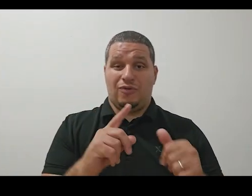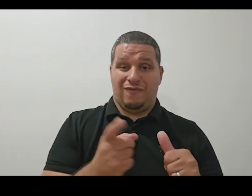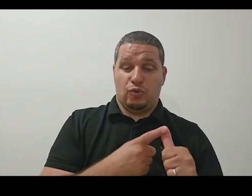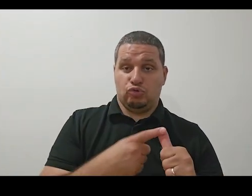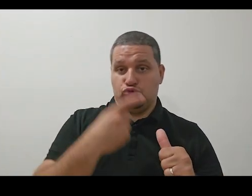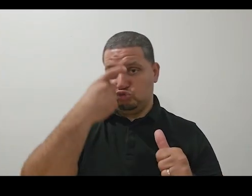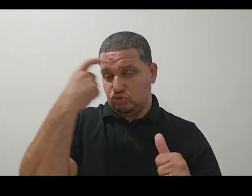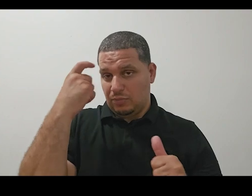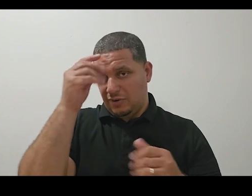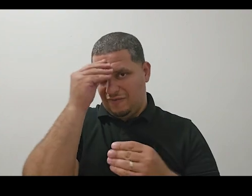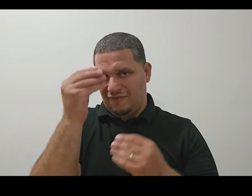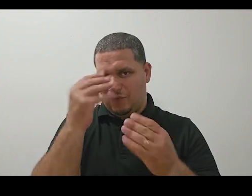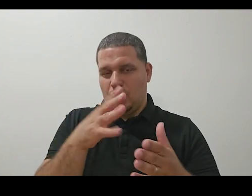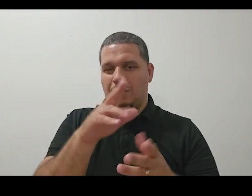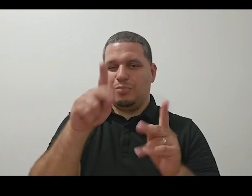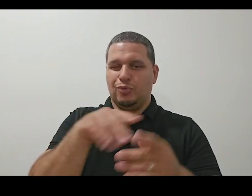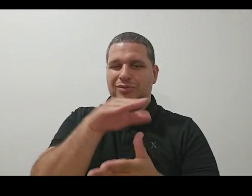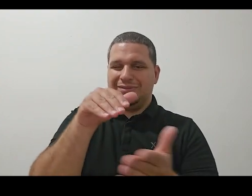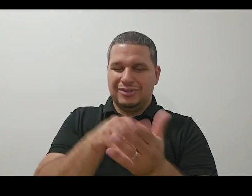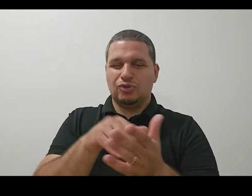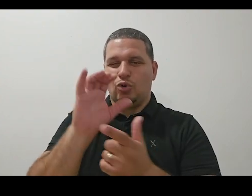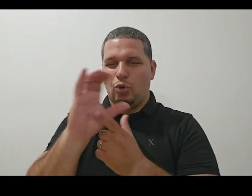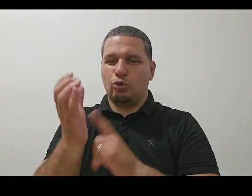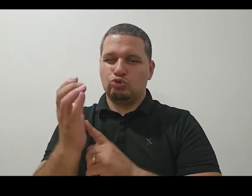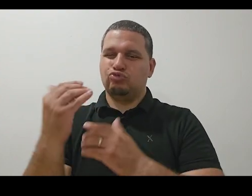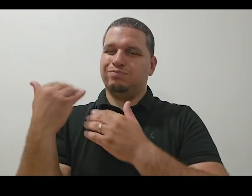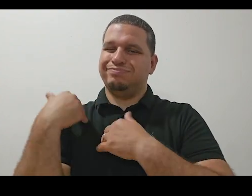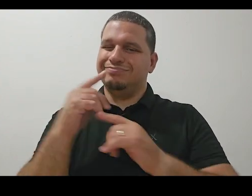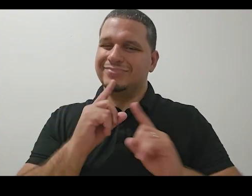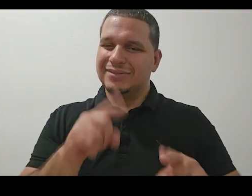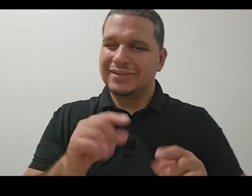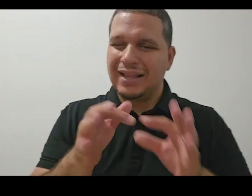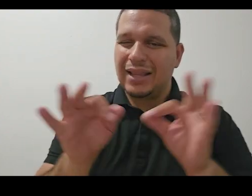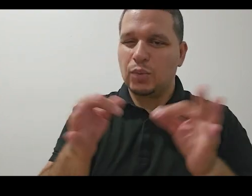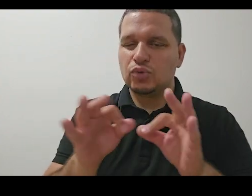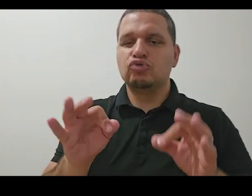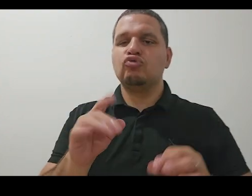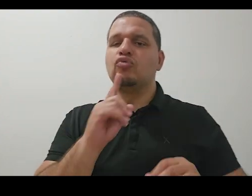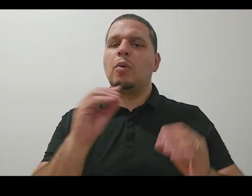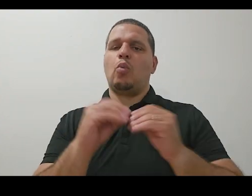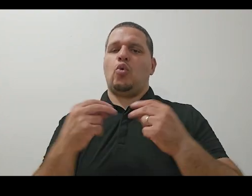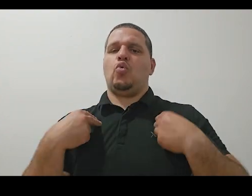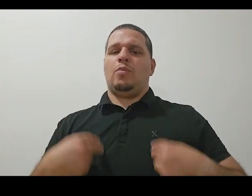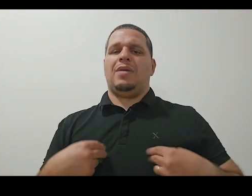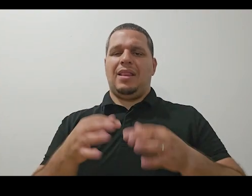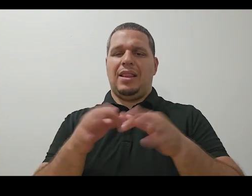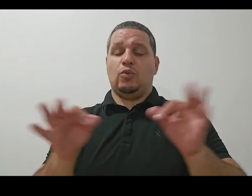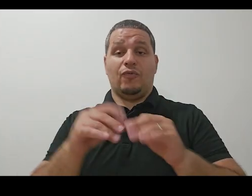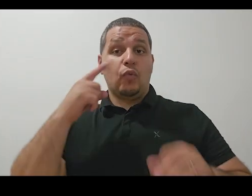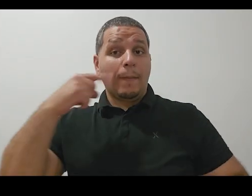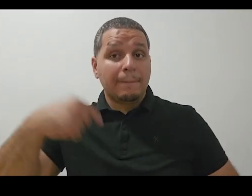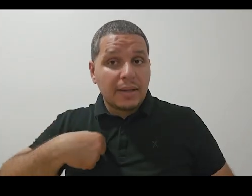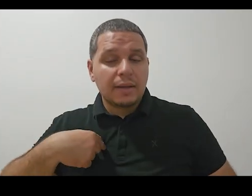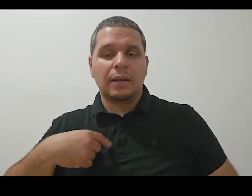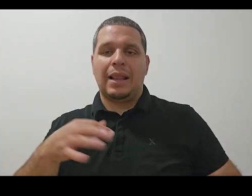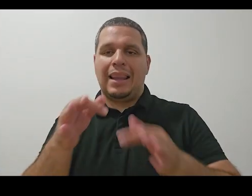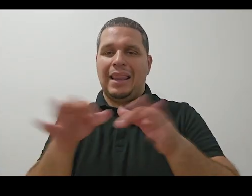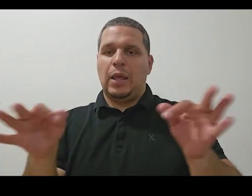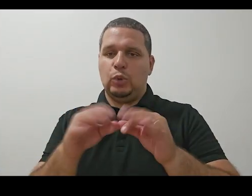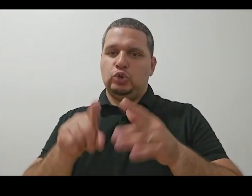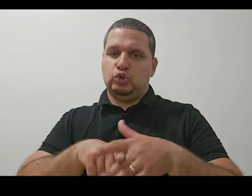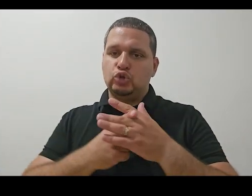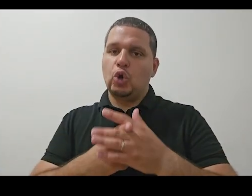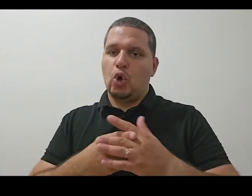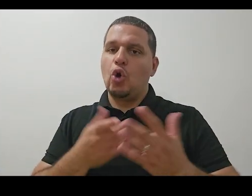which is person first, trauma informed, person centered, culture responsive language that makes it's more humanizing language. So to